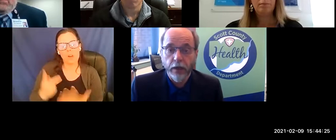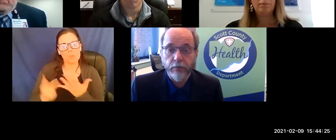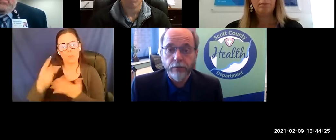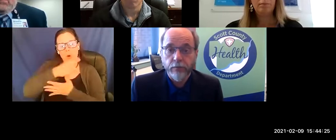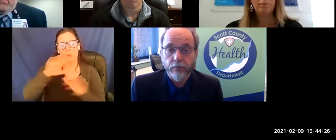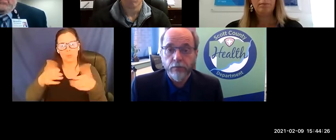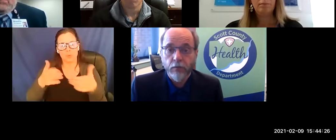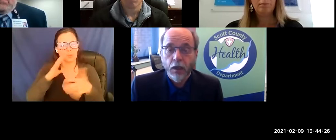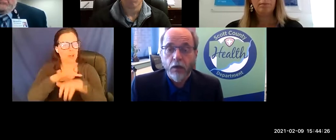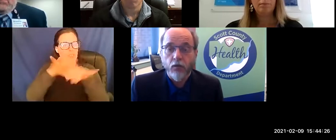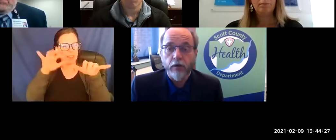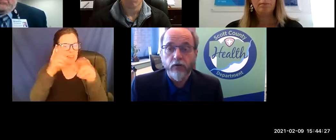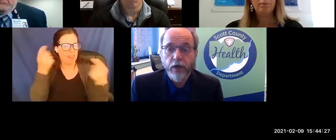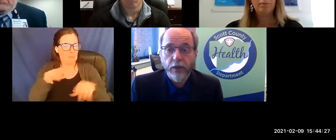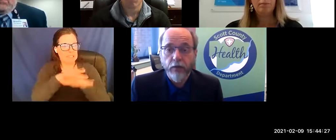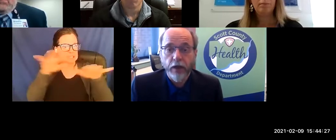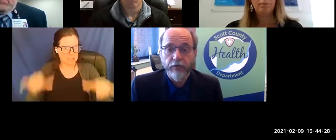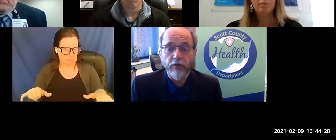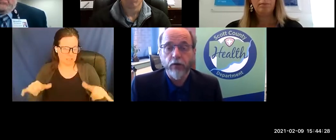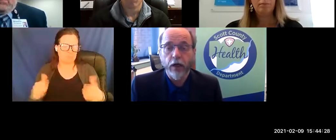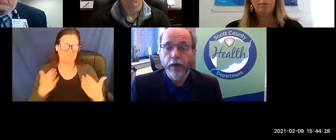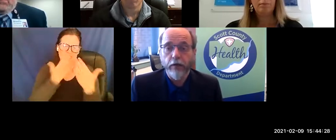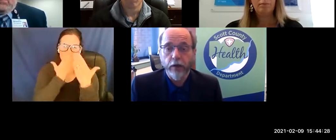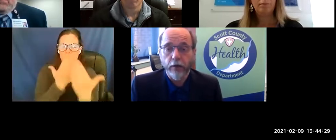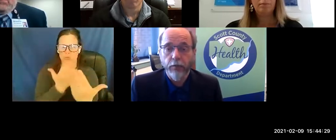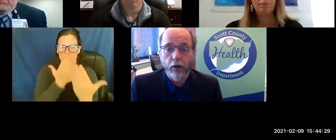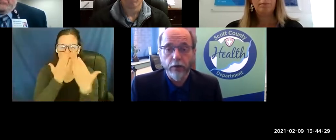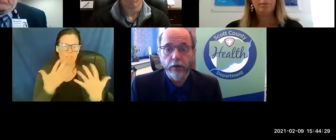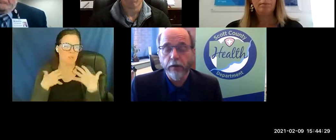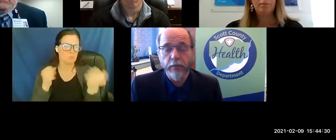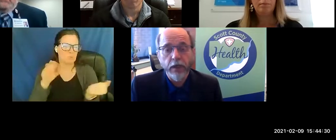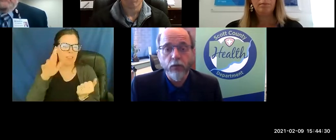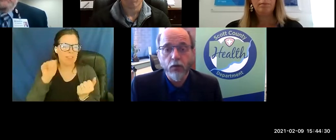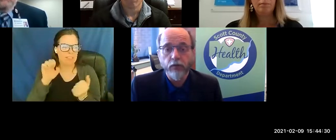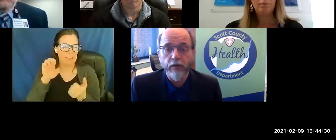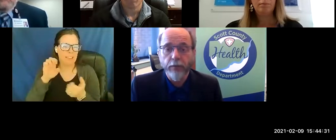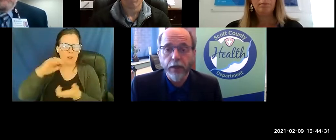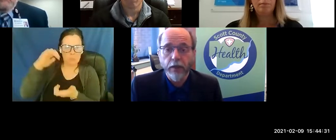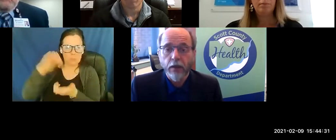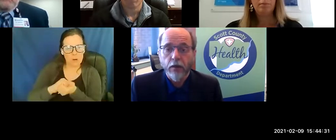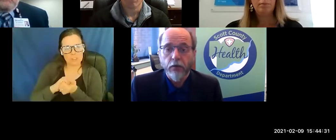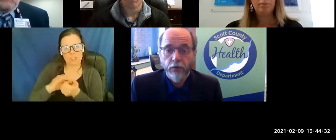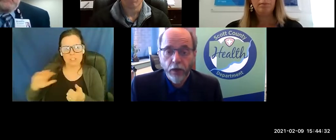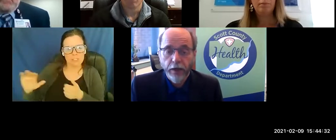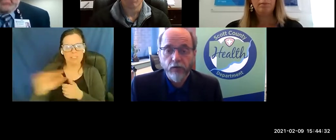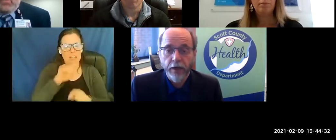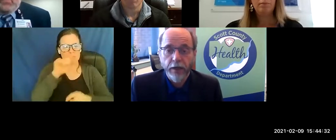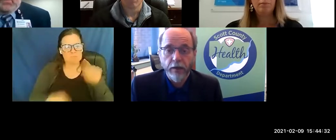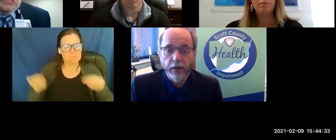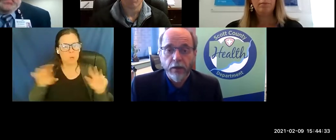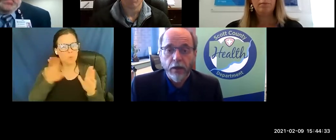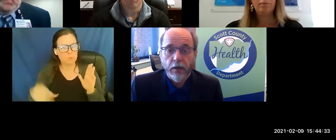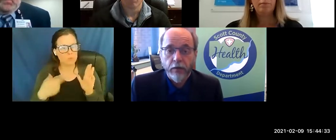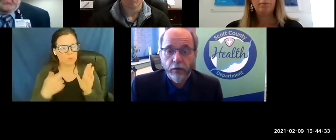time. We're extremely grateful for our healthcare partner and the many roles they played throughout this